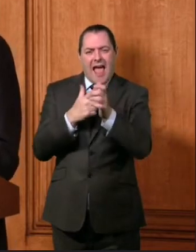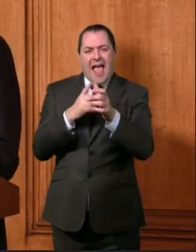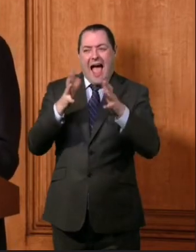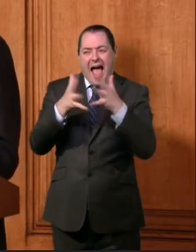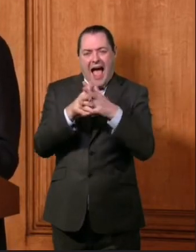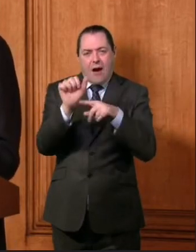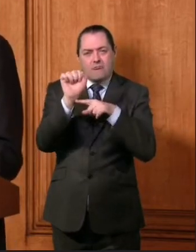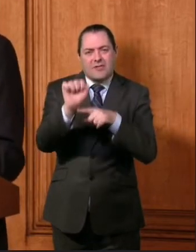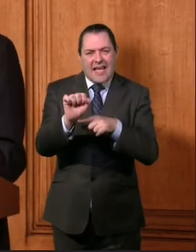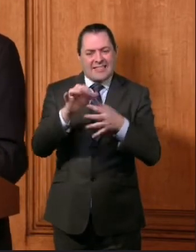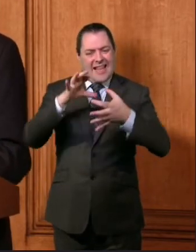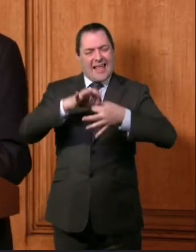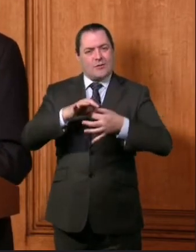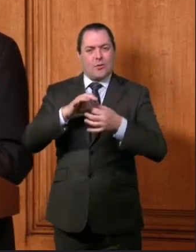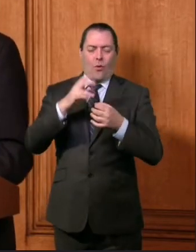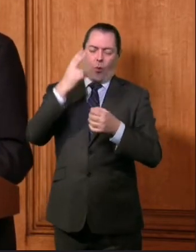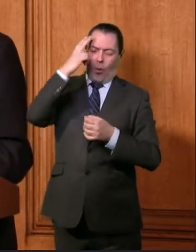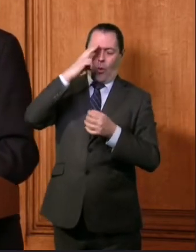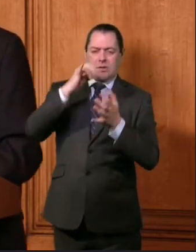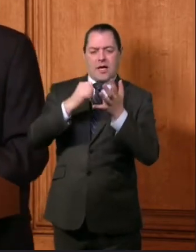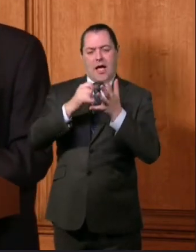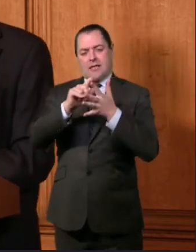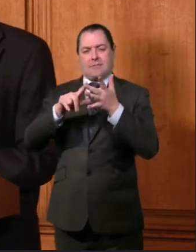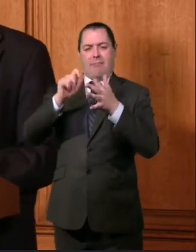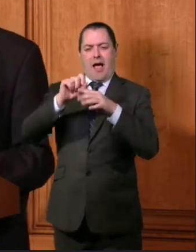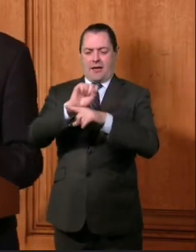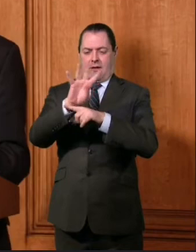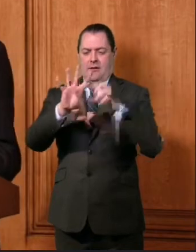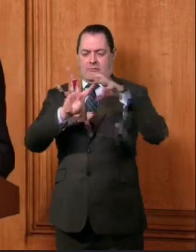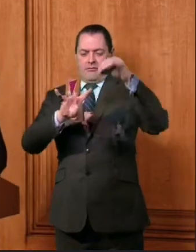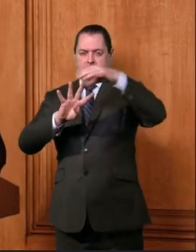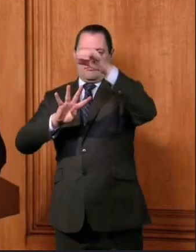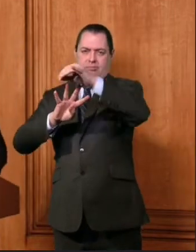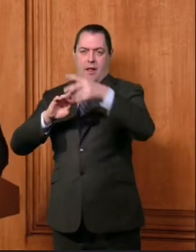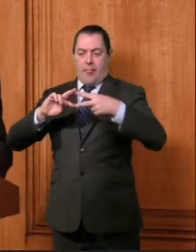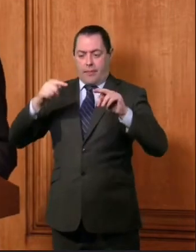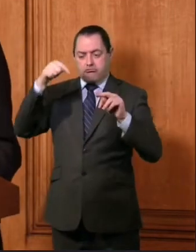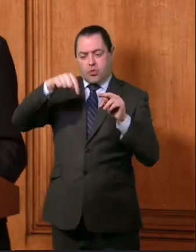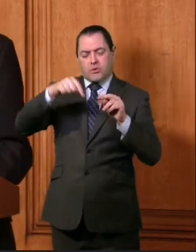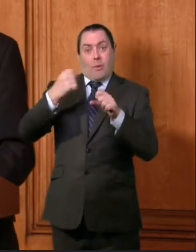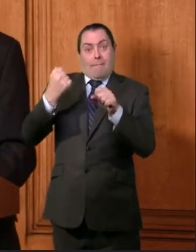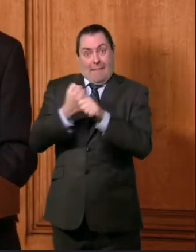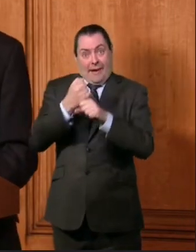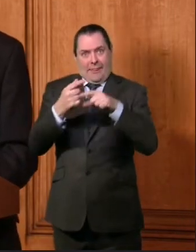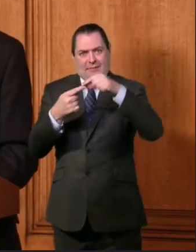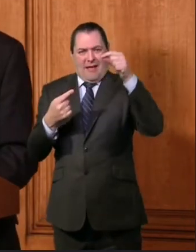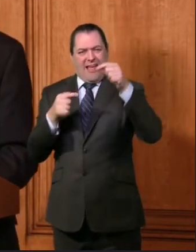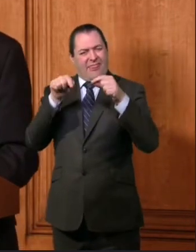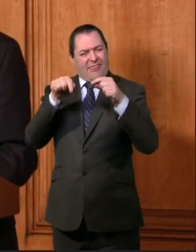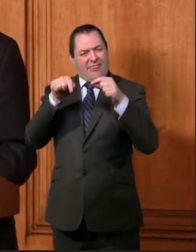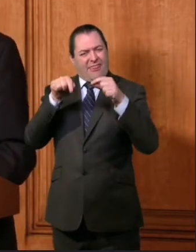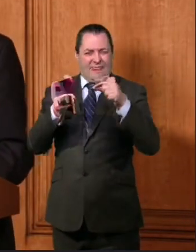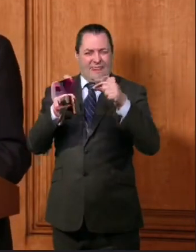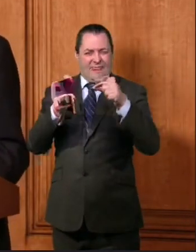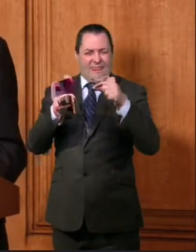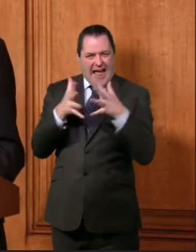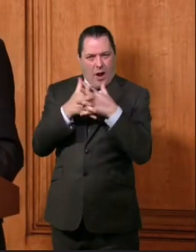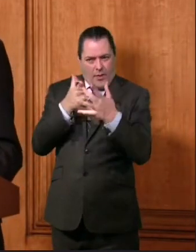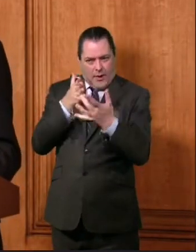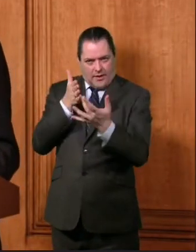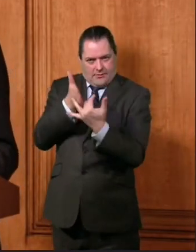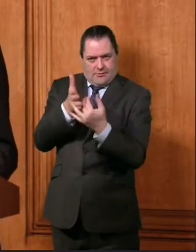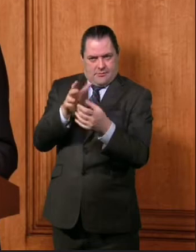this is a reasonable thing to do. I get quite a lot of emails giving me advice from members of the public and members of